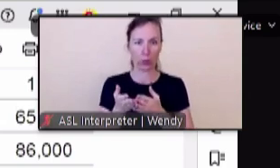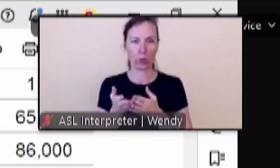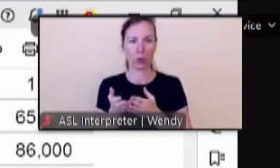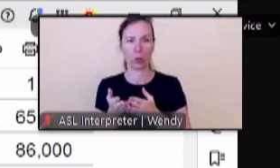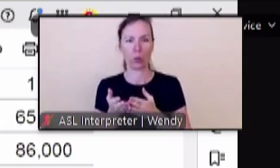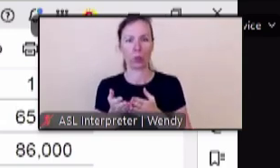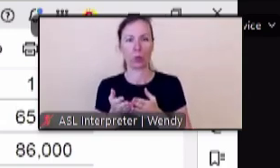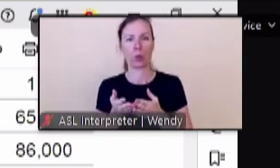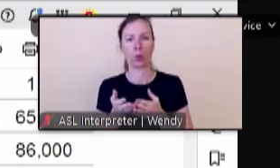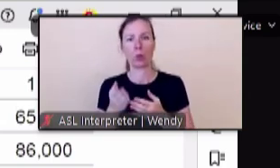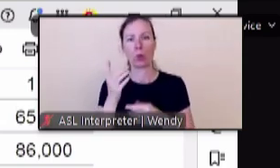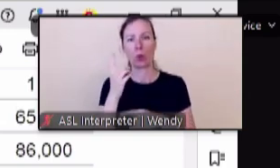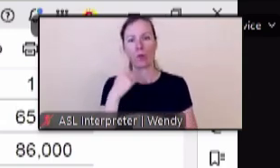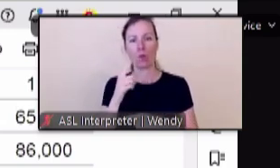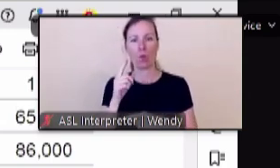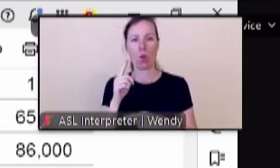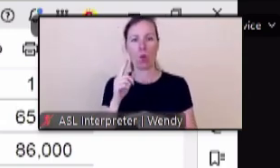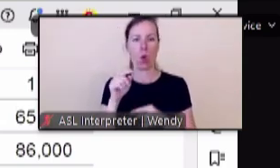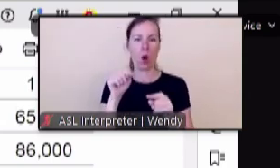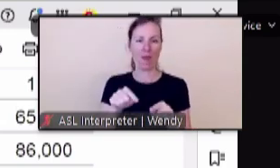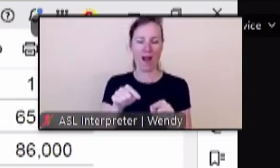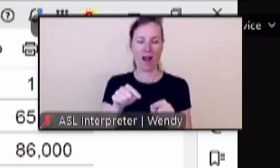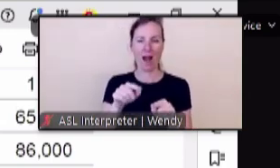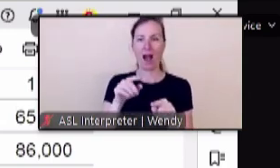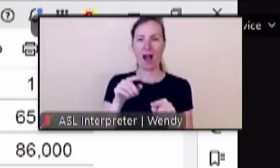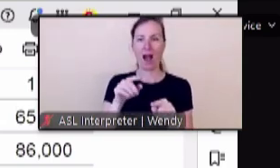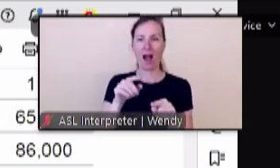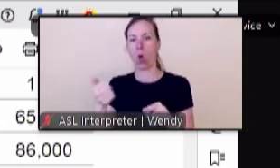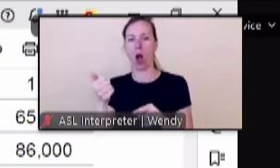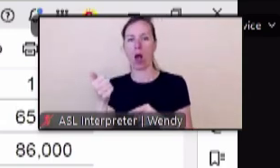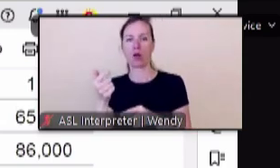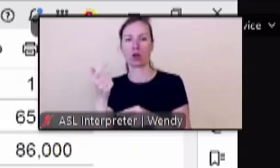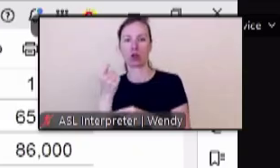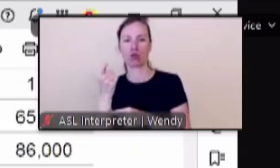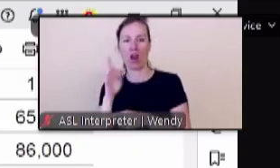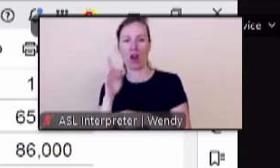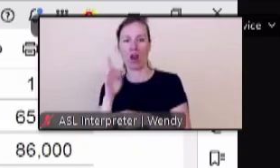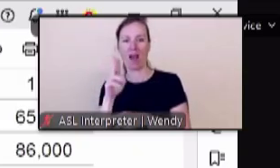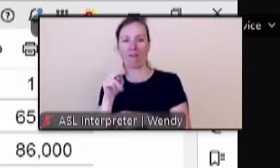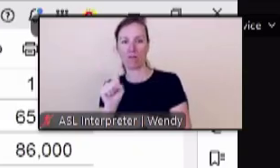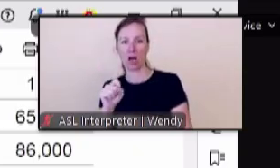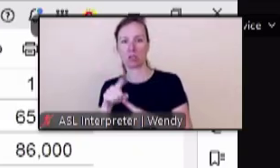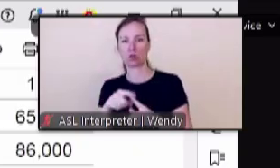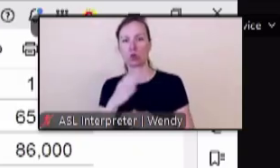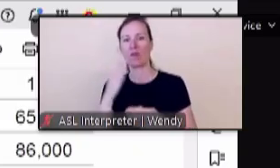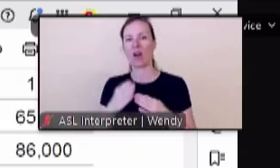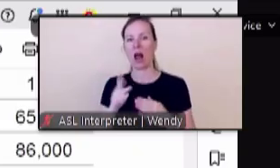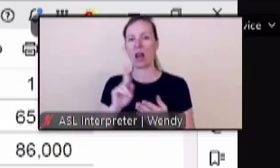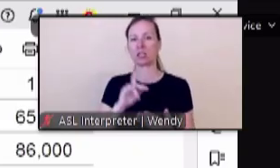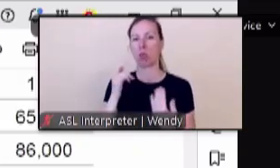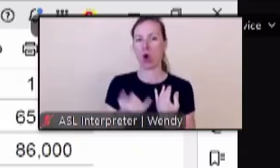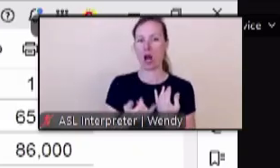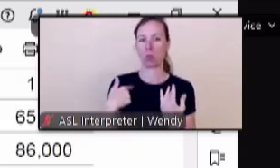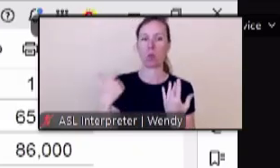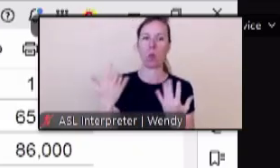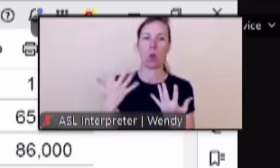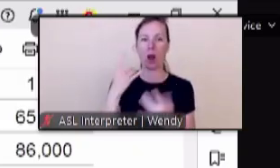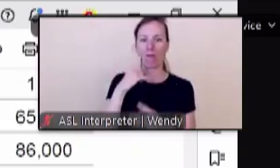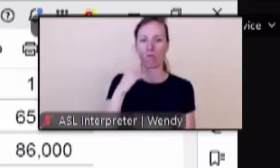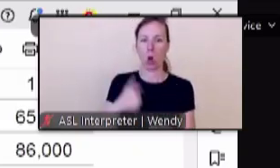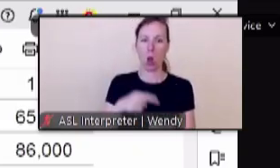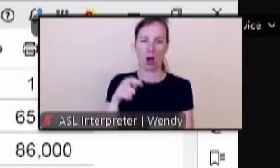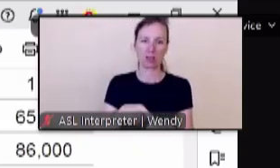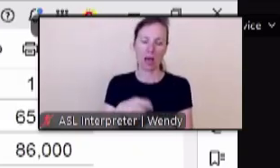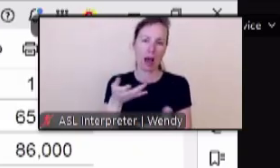Kimmel Park, et cetera. So that's where we are with that. Feel pretty confident about it. This fiscal year, don't know what